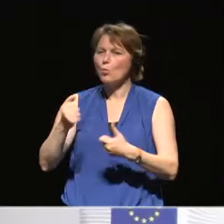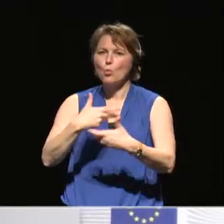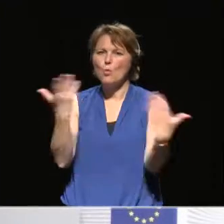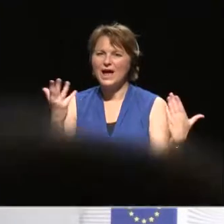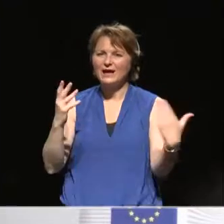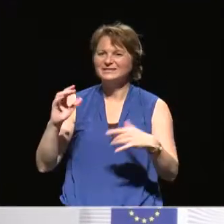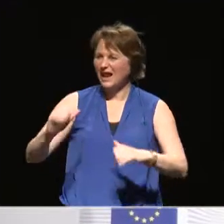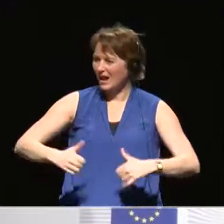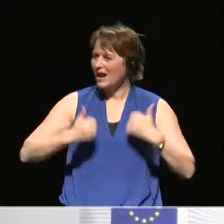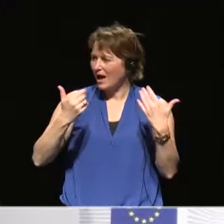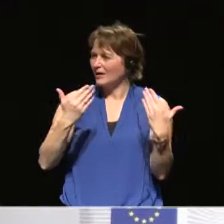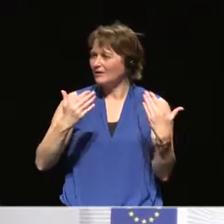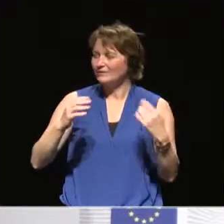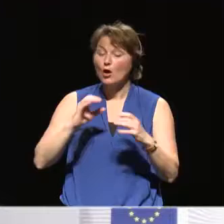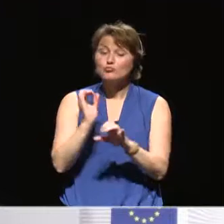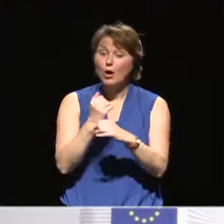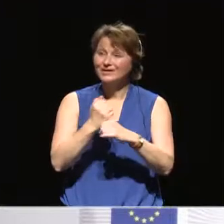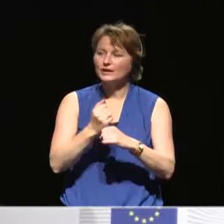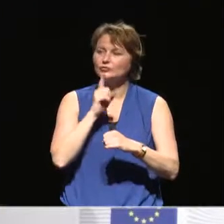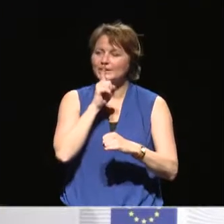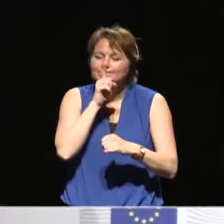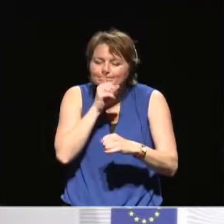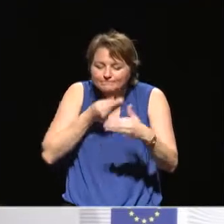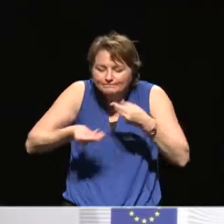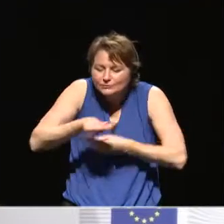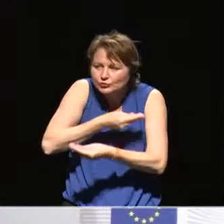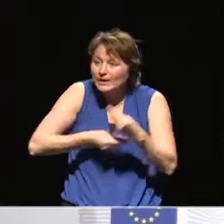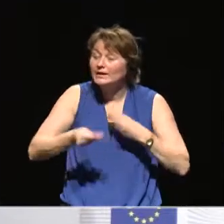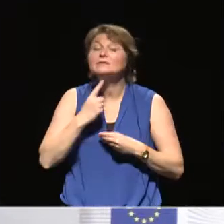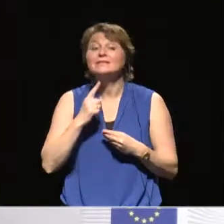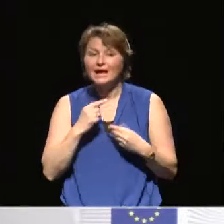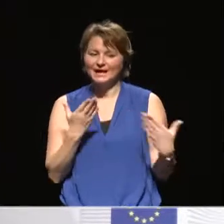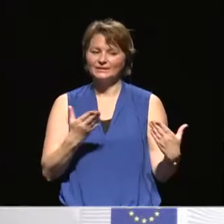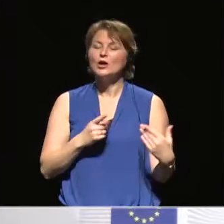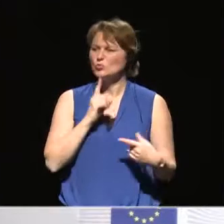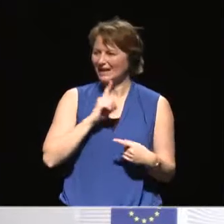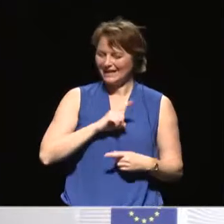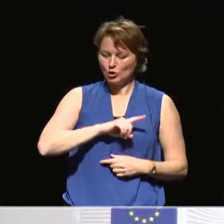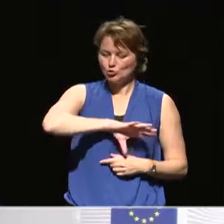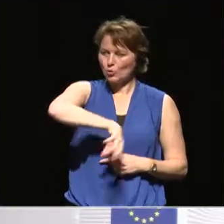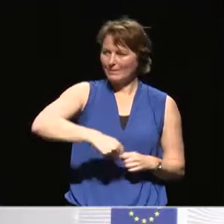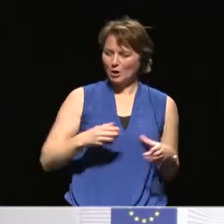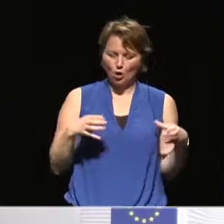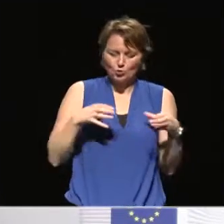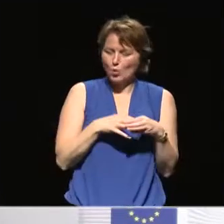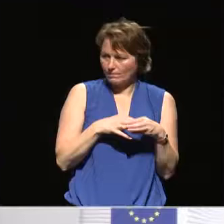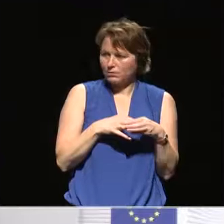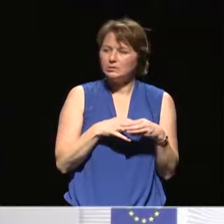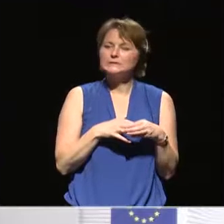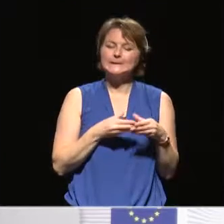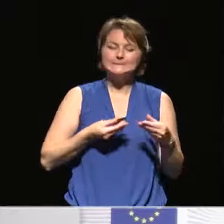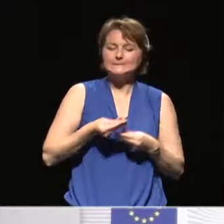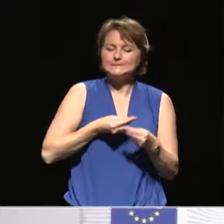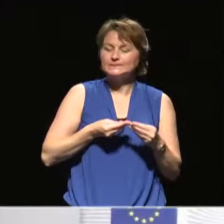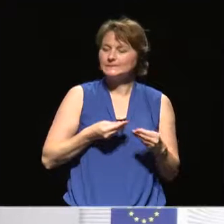is an international trade facilitated by criminal syndicates. And the fungibility between